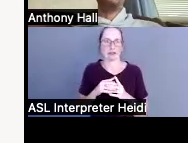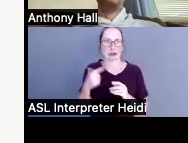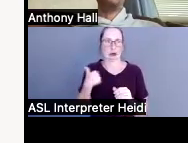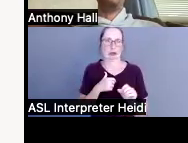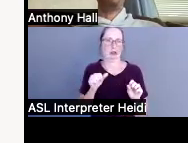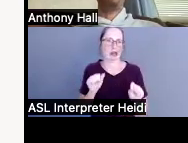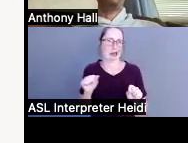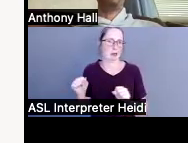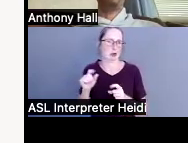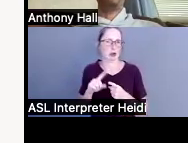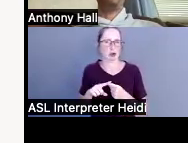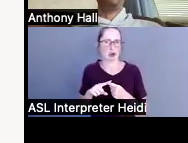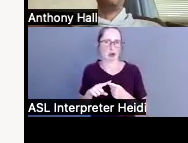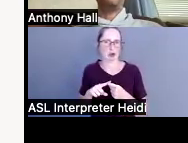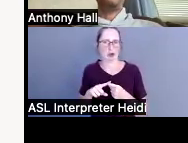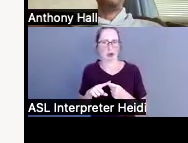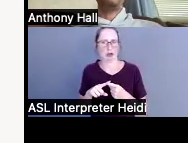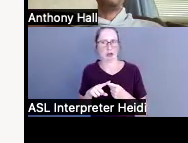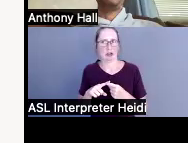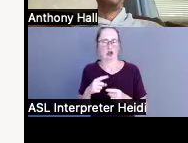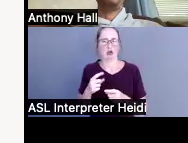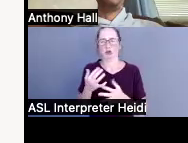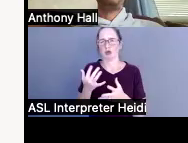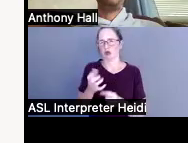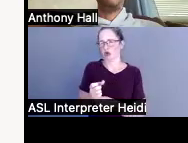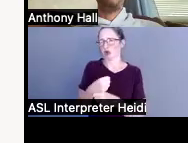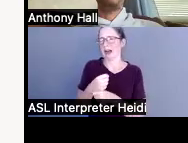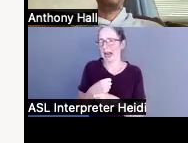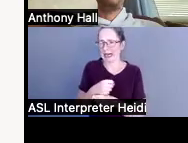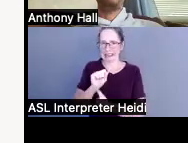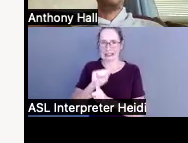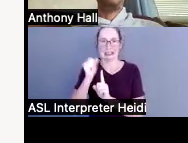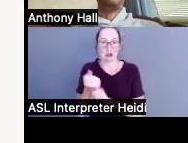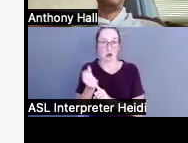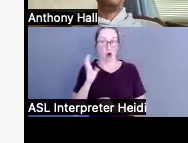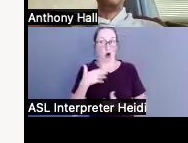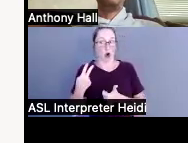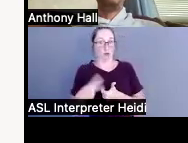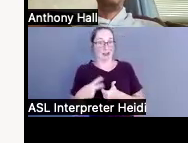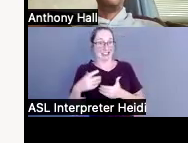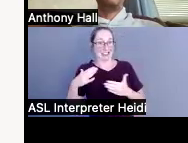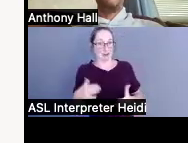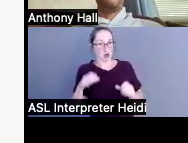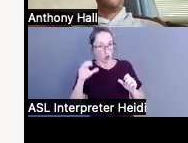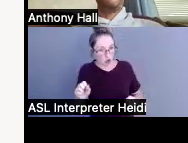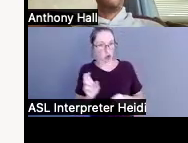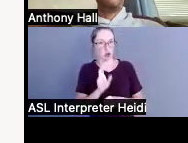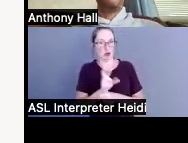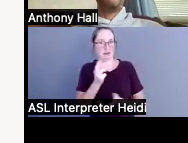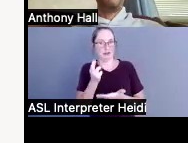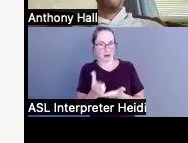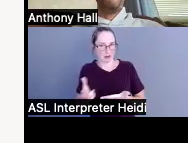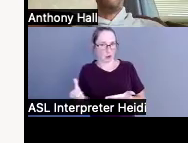able to create a situation where our participants could utilize the